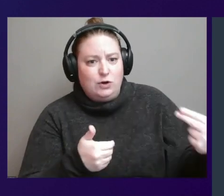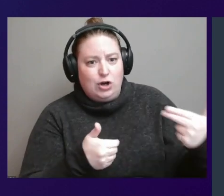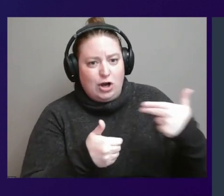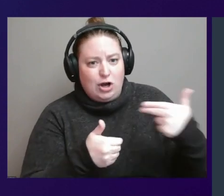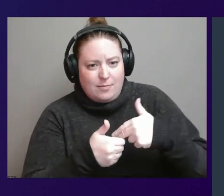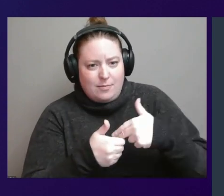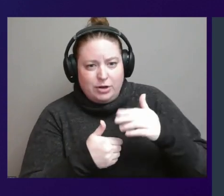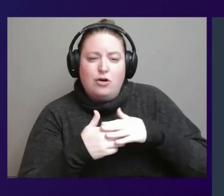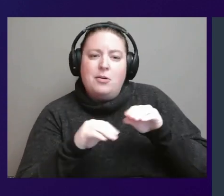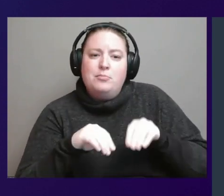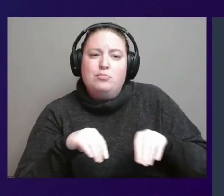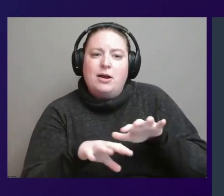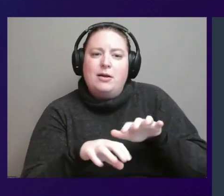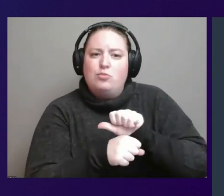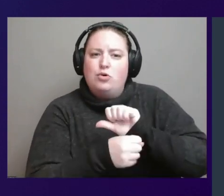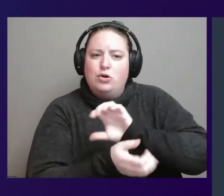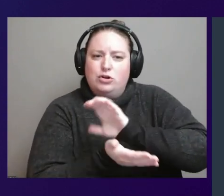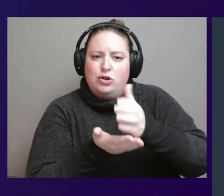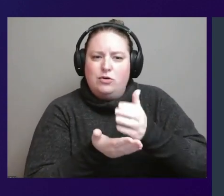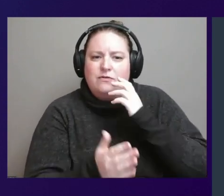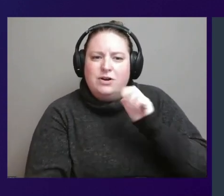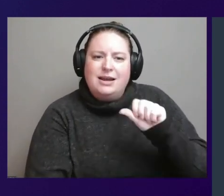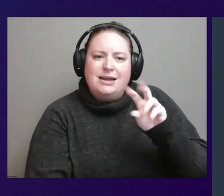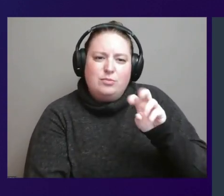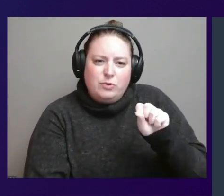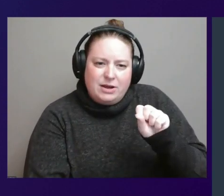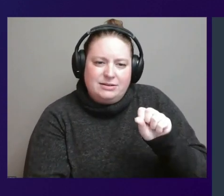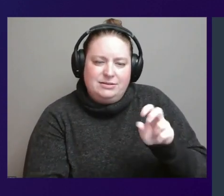on-premises workloads to AWS storage solutions.